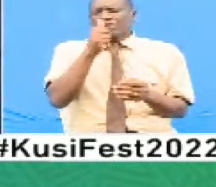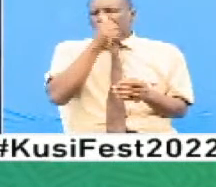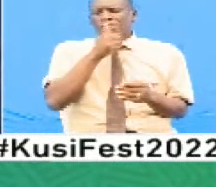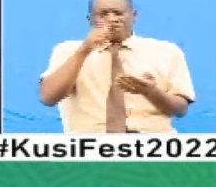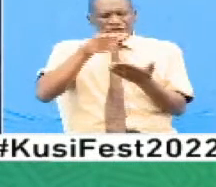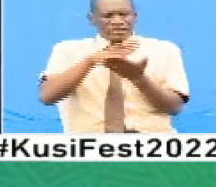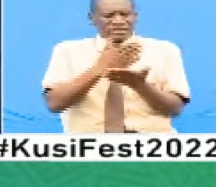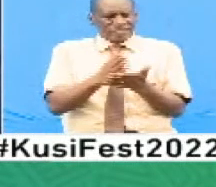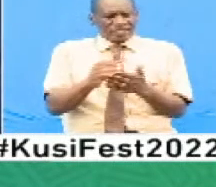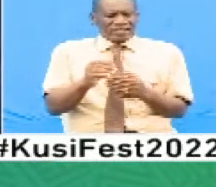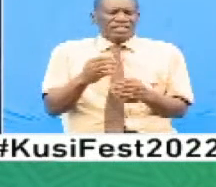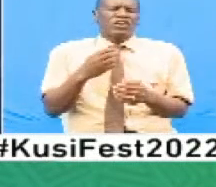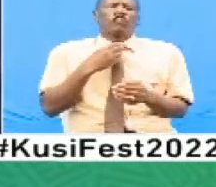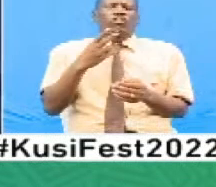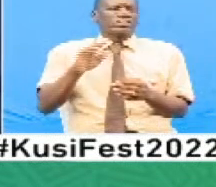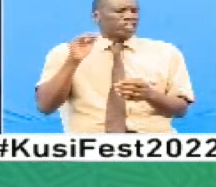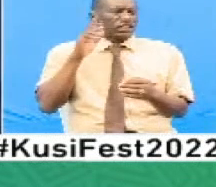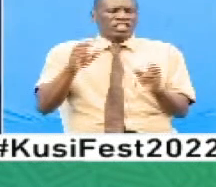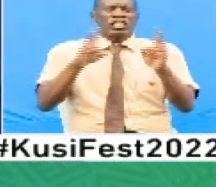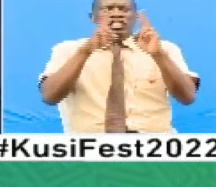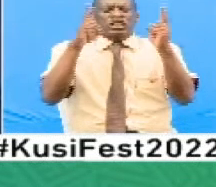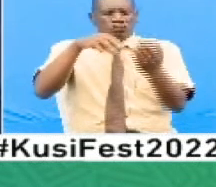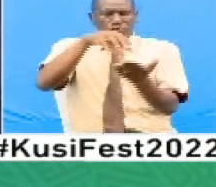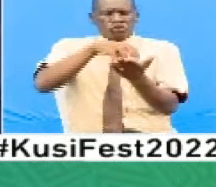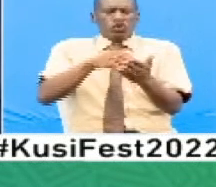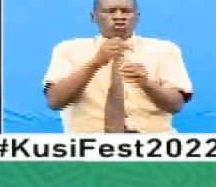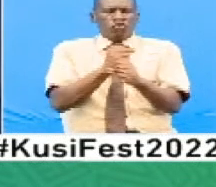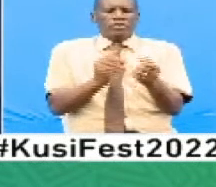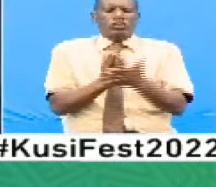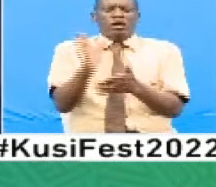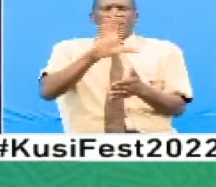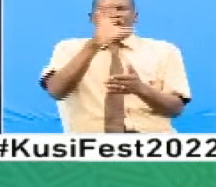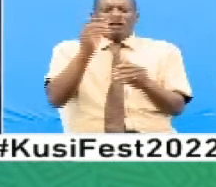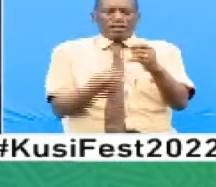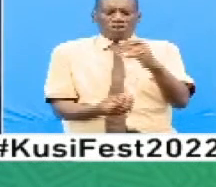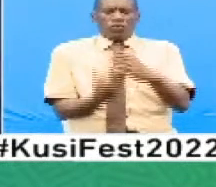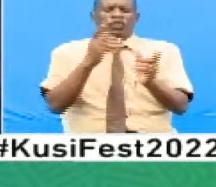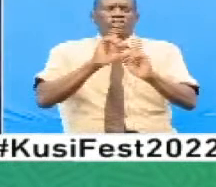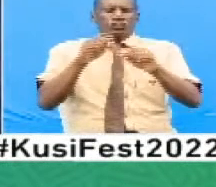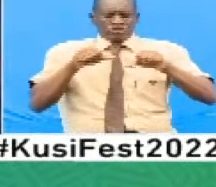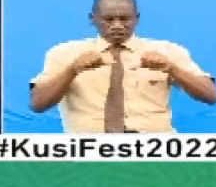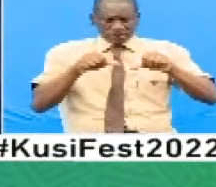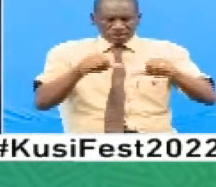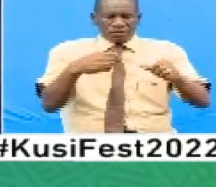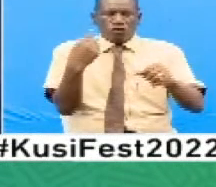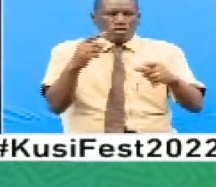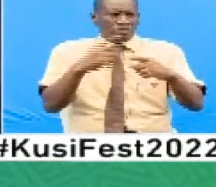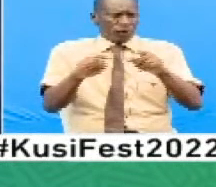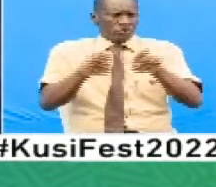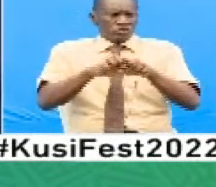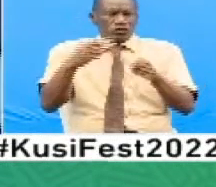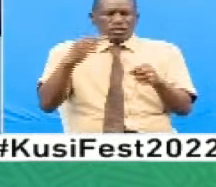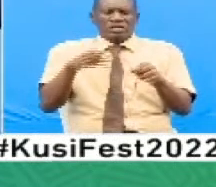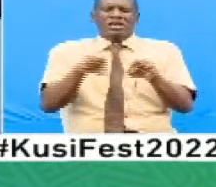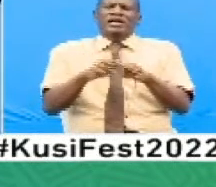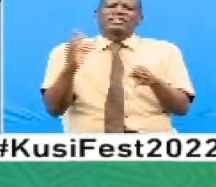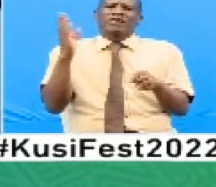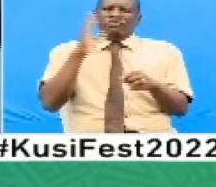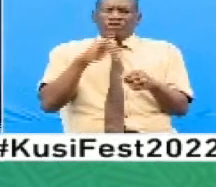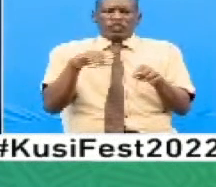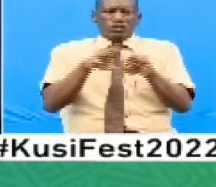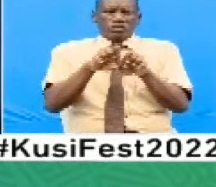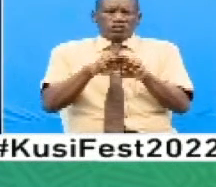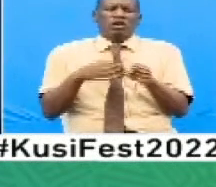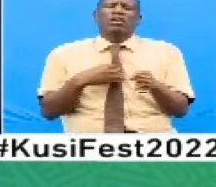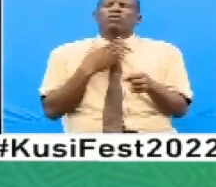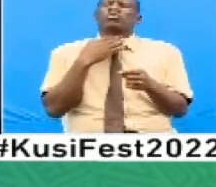is heard on the global stage to ensure the continent's growth is not only sustainable but also green. As I conclude, I also